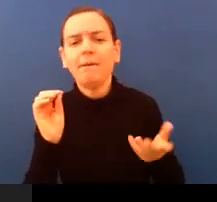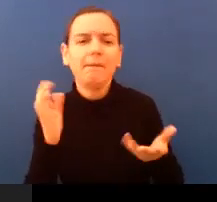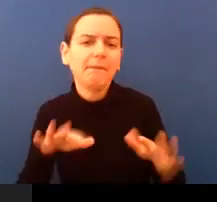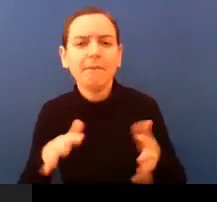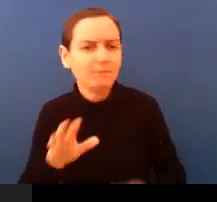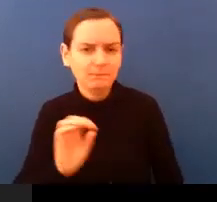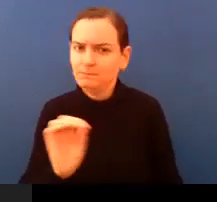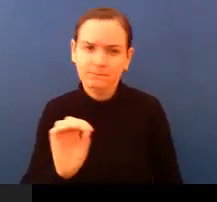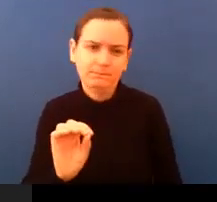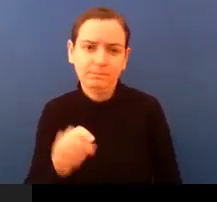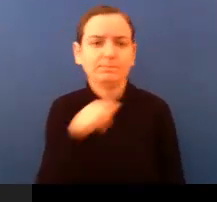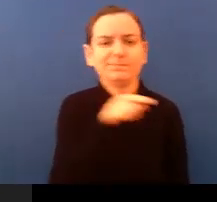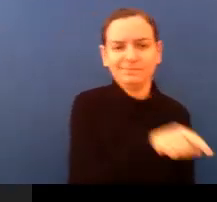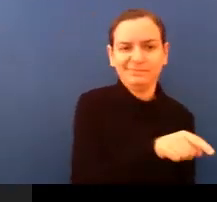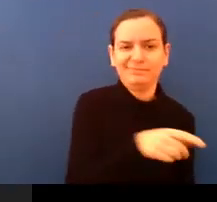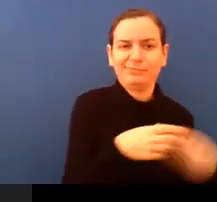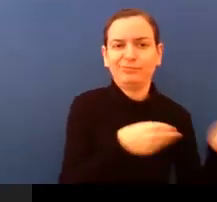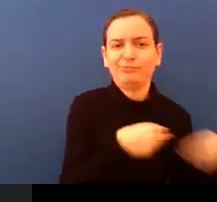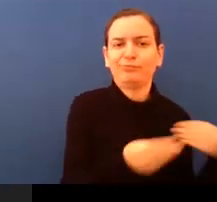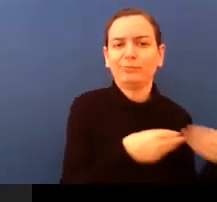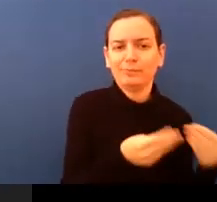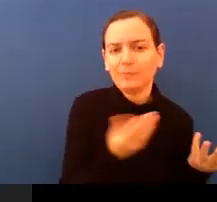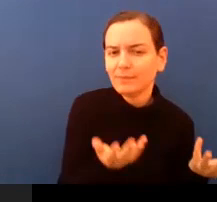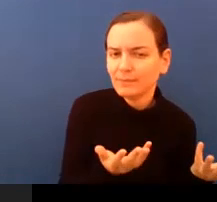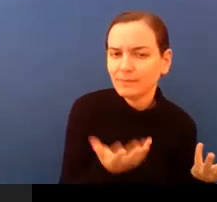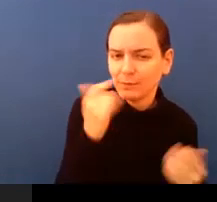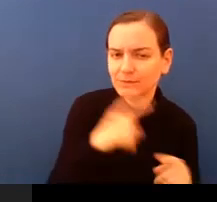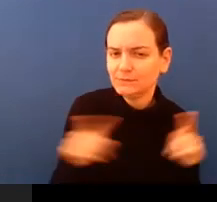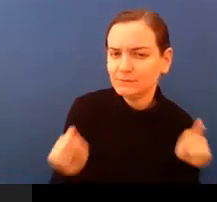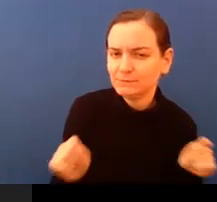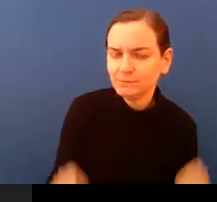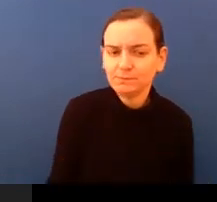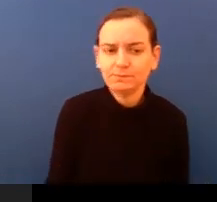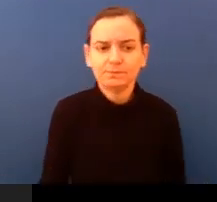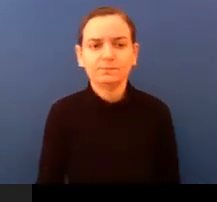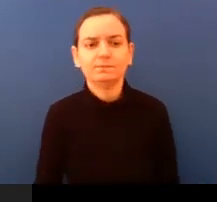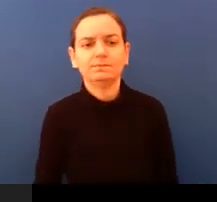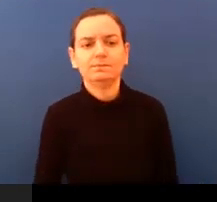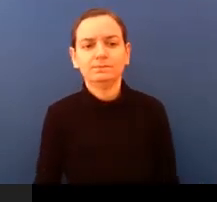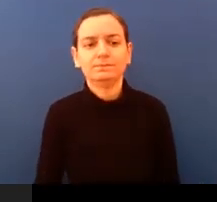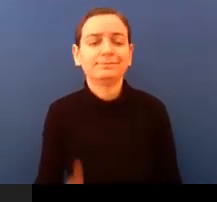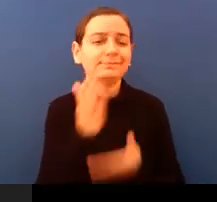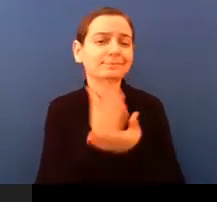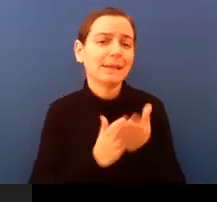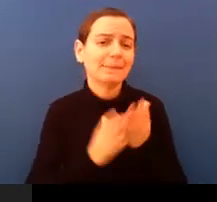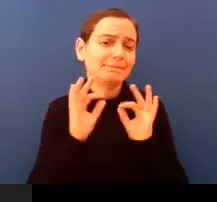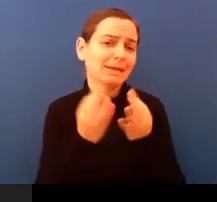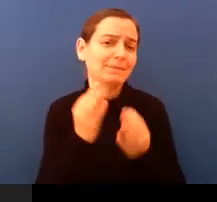the dog and taking care of its needs. That is not a guide dog.